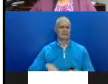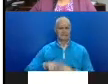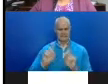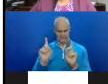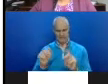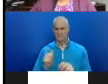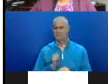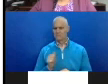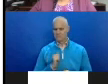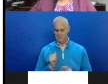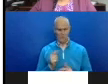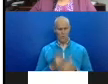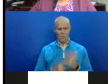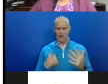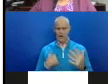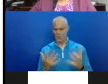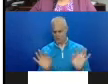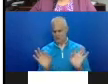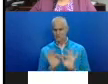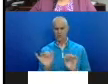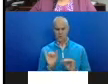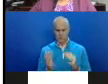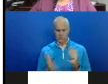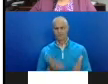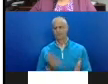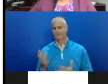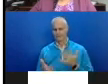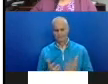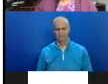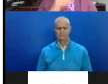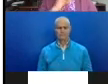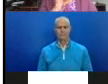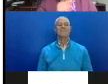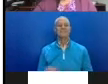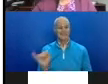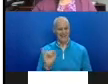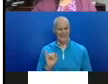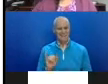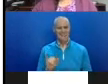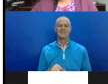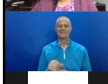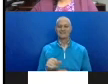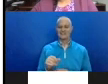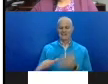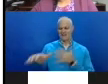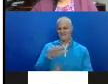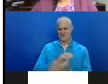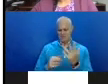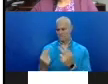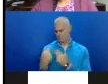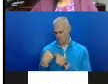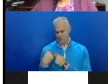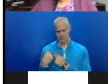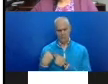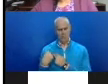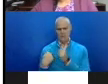important, and being able to ask for that. Also, that confusion around responsible and not responsible. So